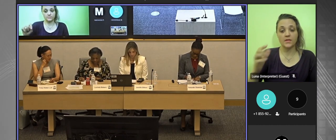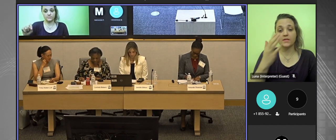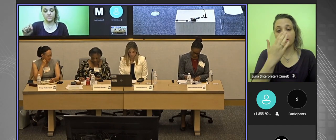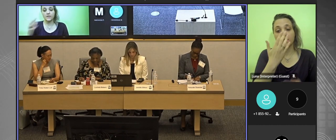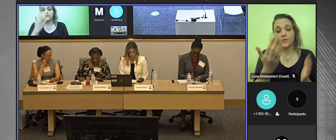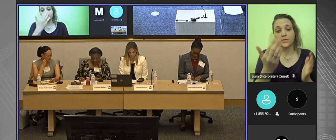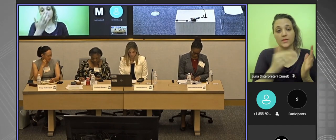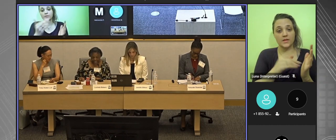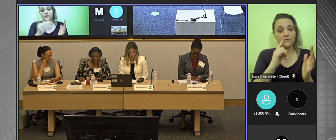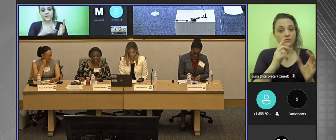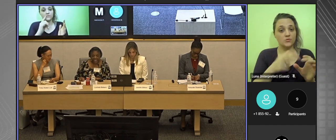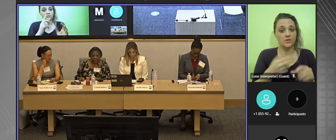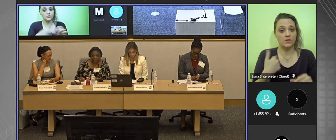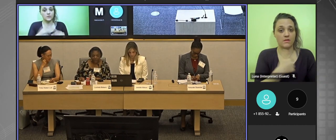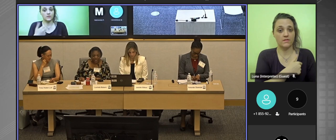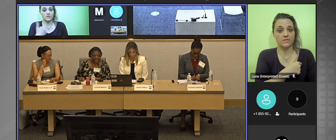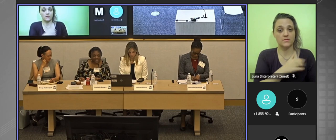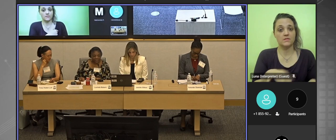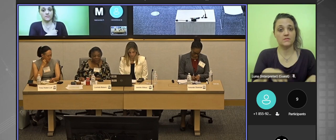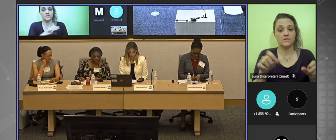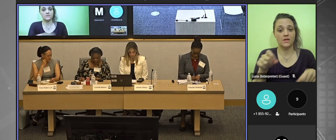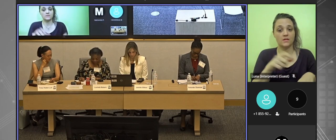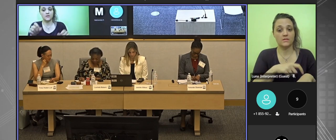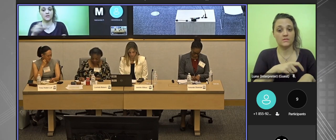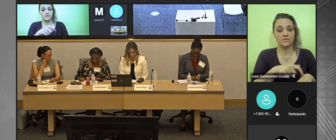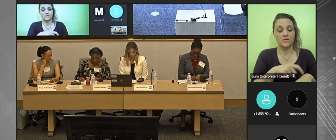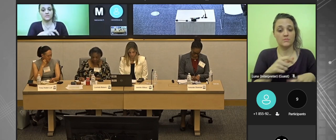www.wmata.com/budget. Thank you again for